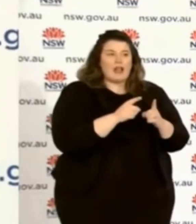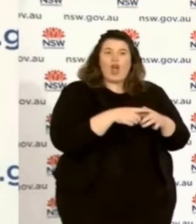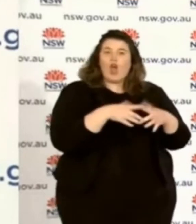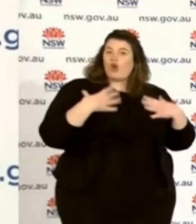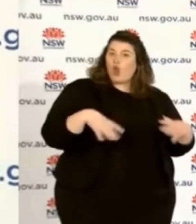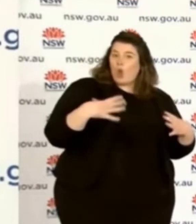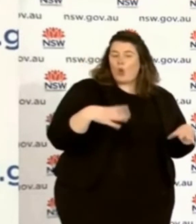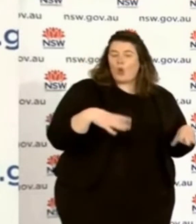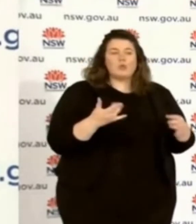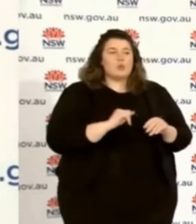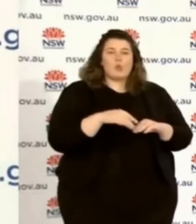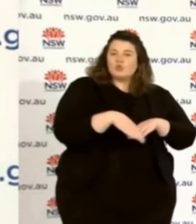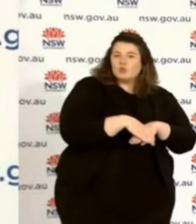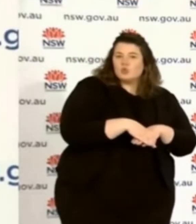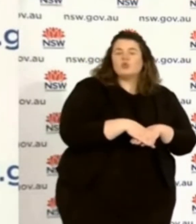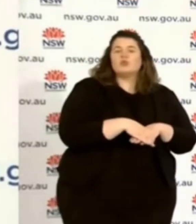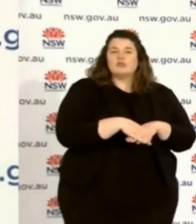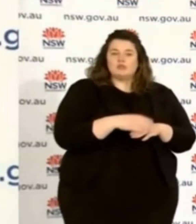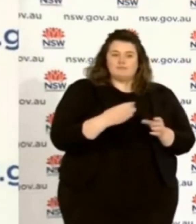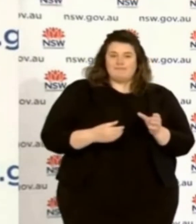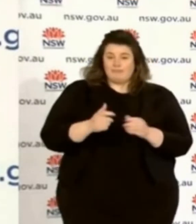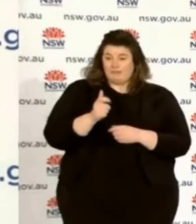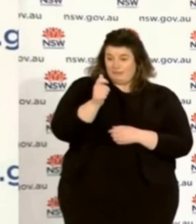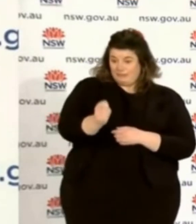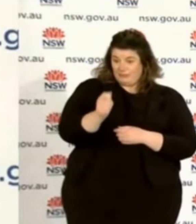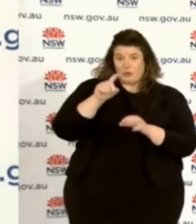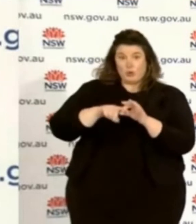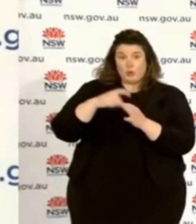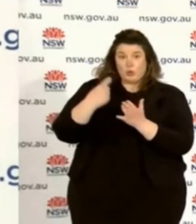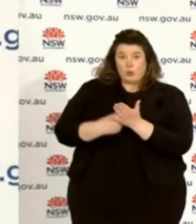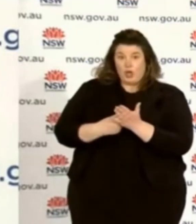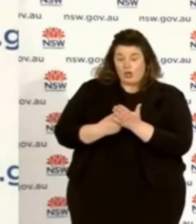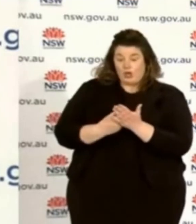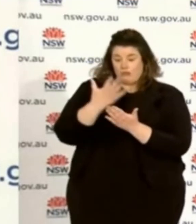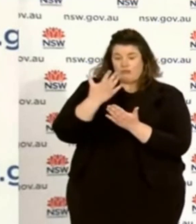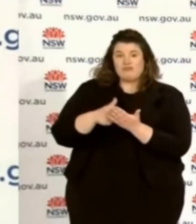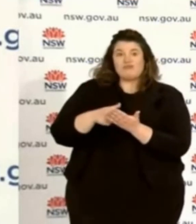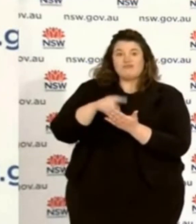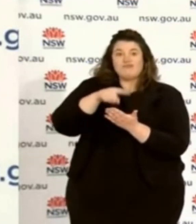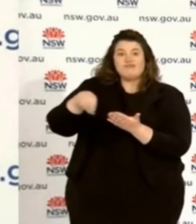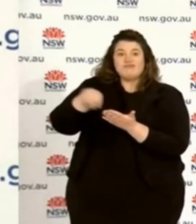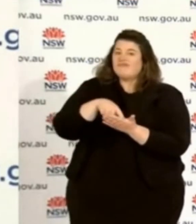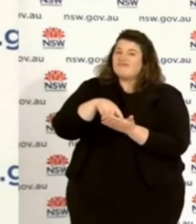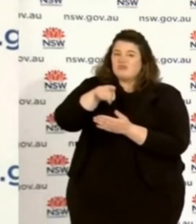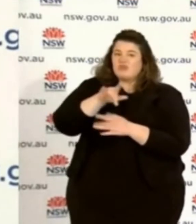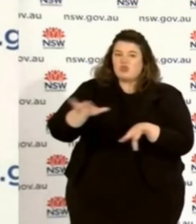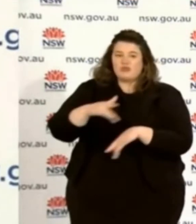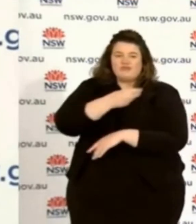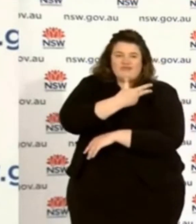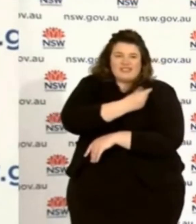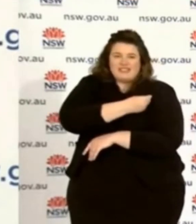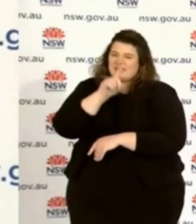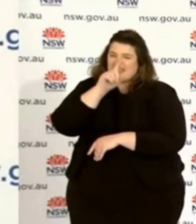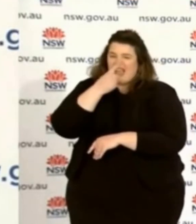non-essential shop, you will put up your QR code to the code, and it will, if it's not a green light saying you've been vaccinated, you won't be welcomed inside. So we're